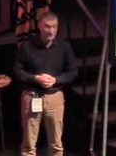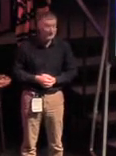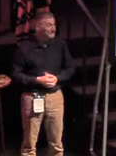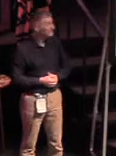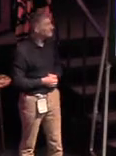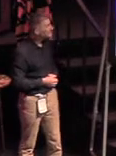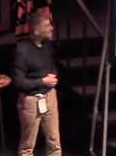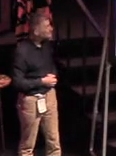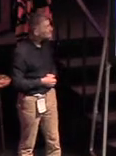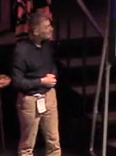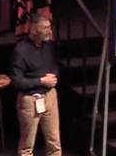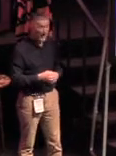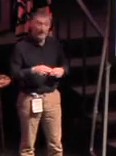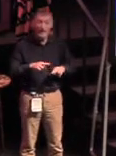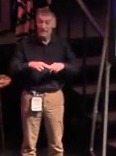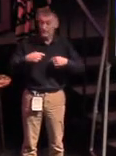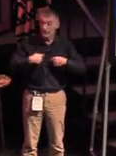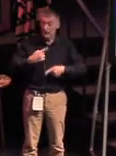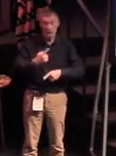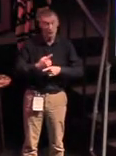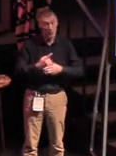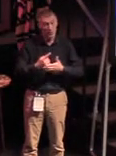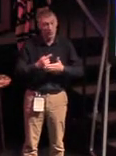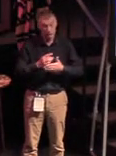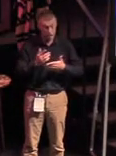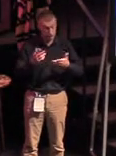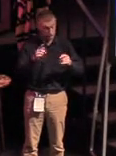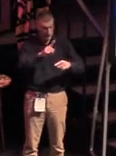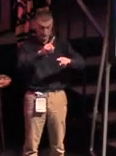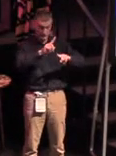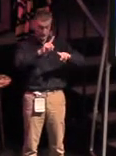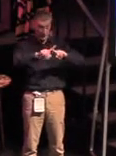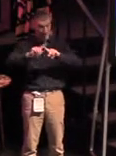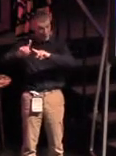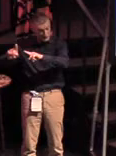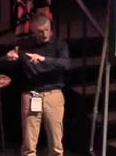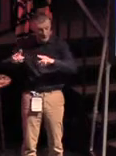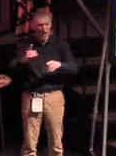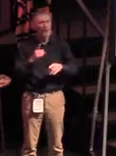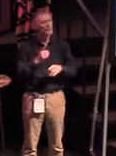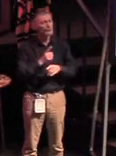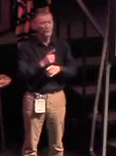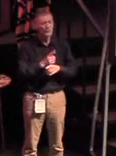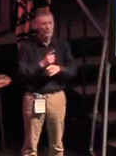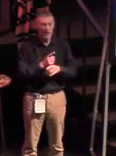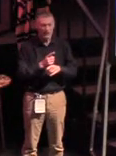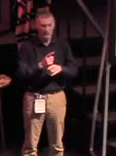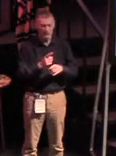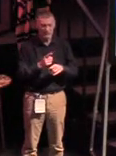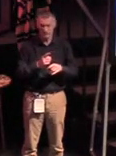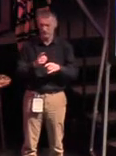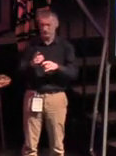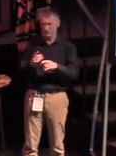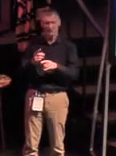So when I talk about diversity, for me, I'm talking about walk of life. I'm not talking about switching one homogenous group